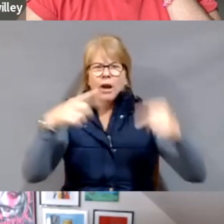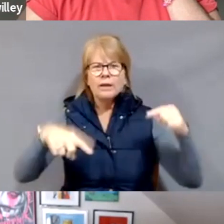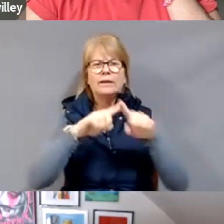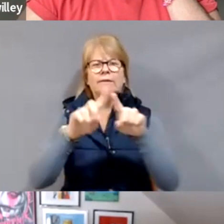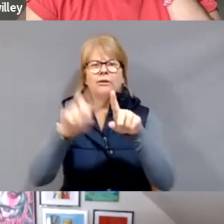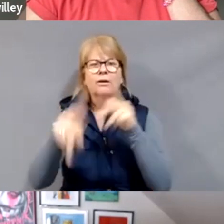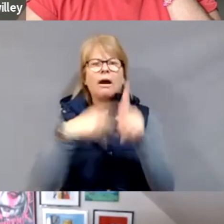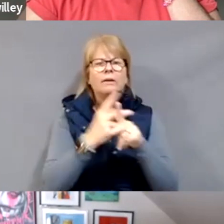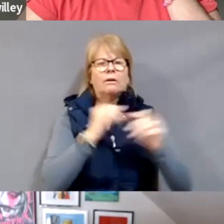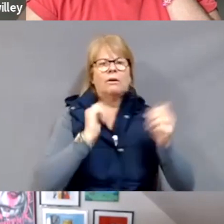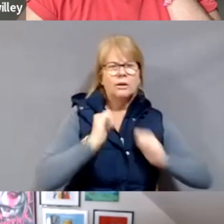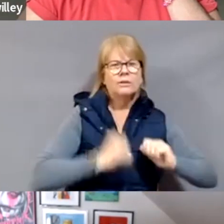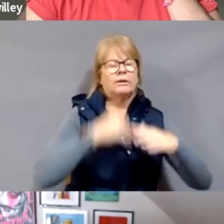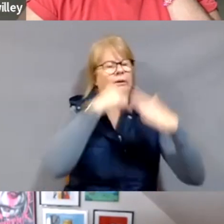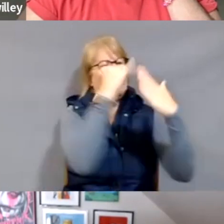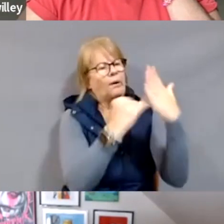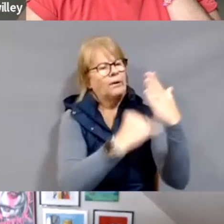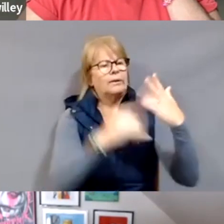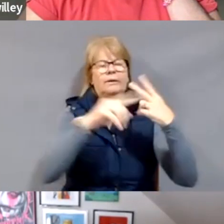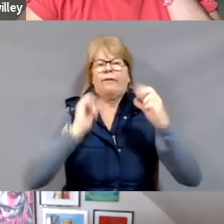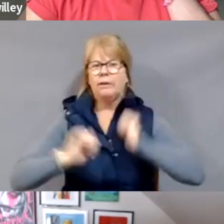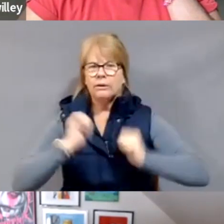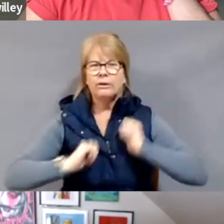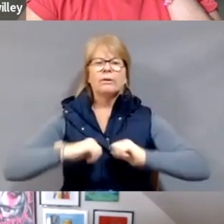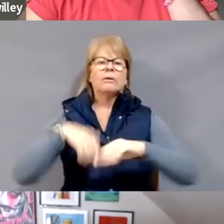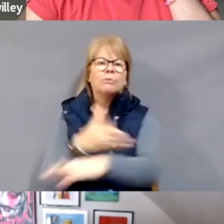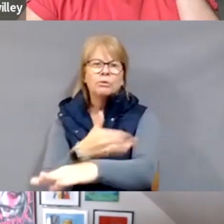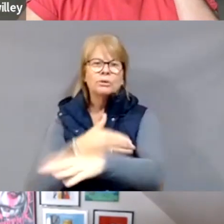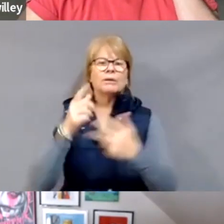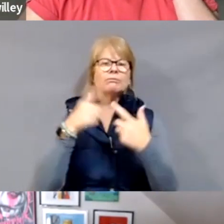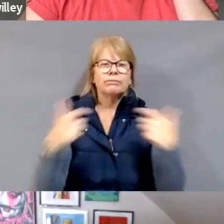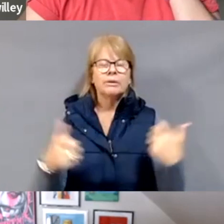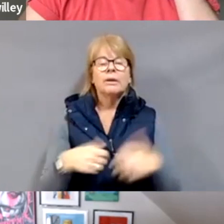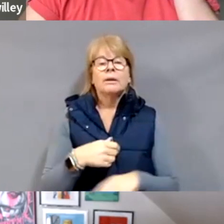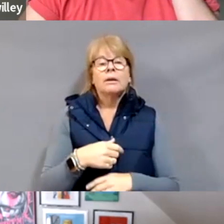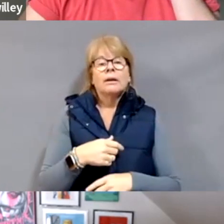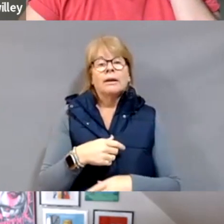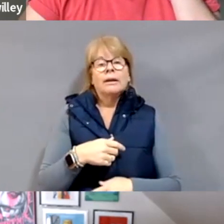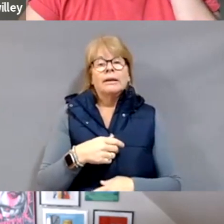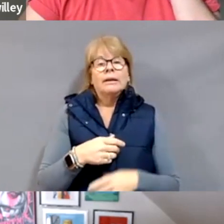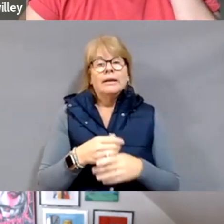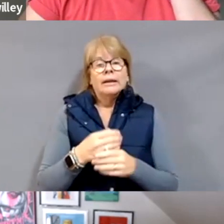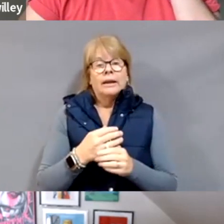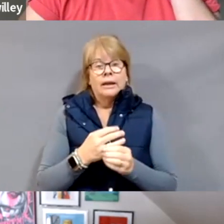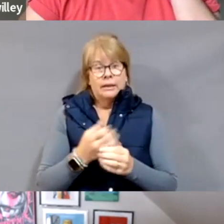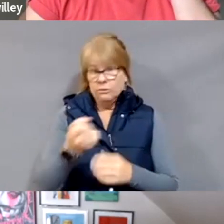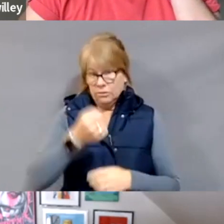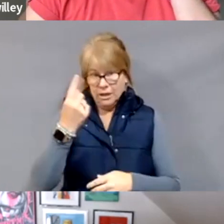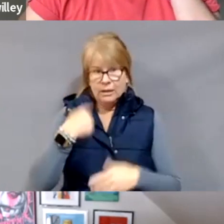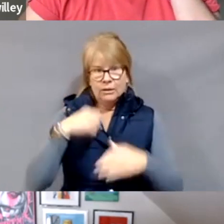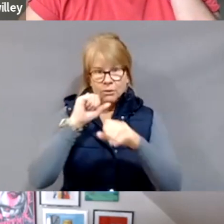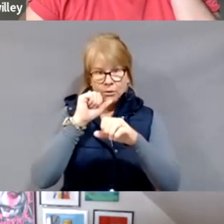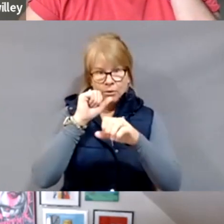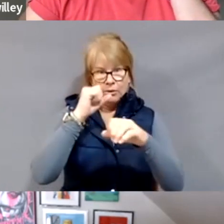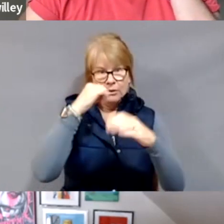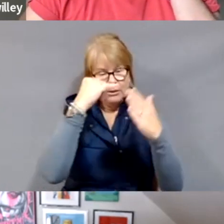make, visual artists, theater artists. And one of the lousy parts of working in the arts is how lousy the